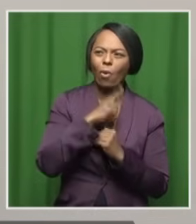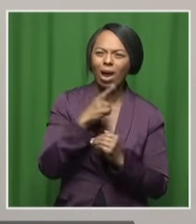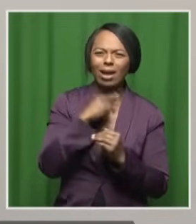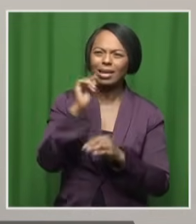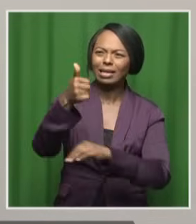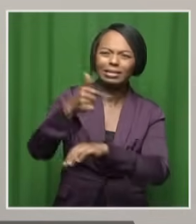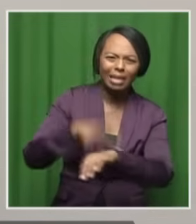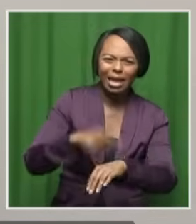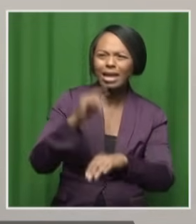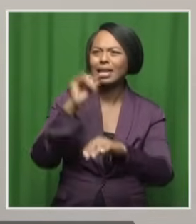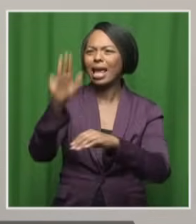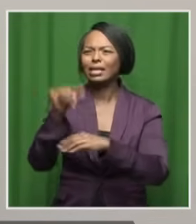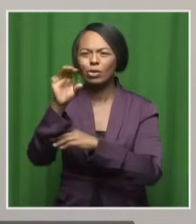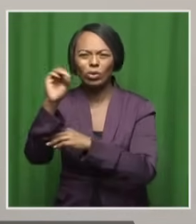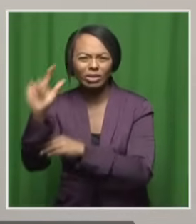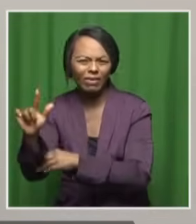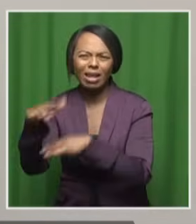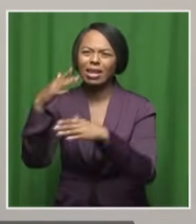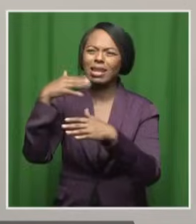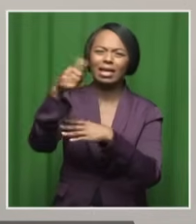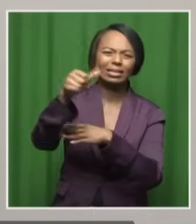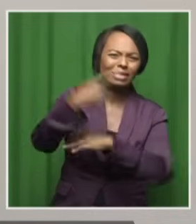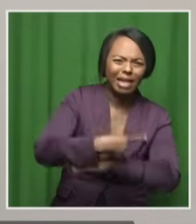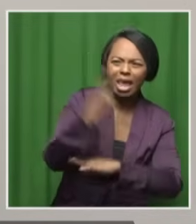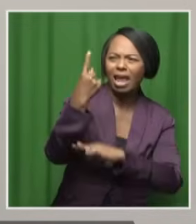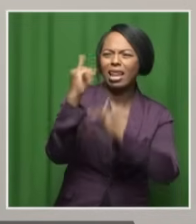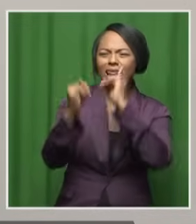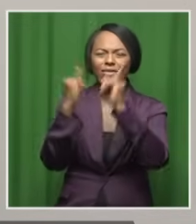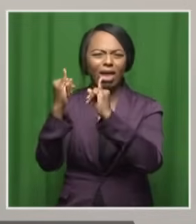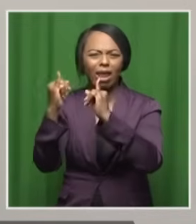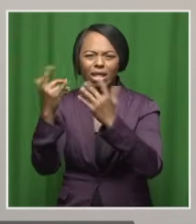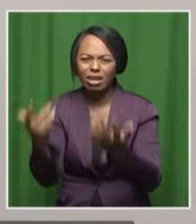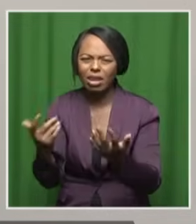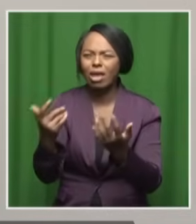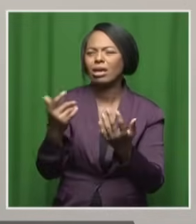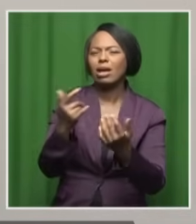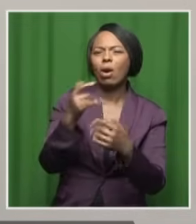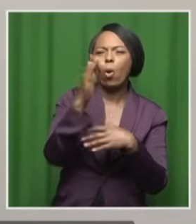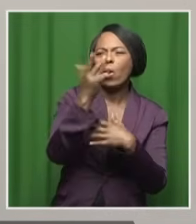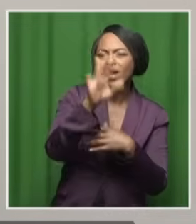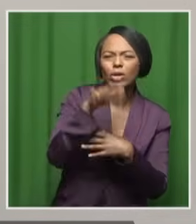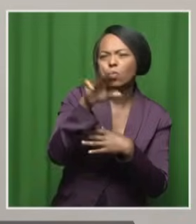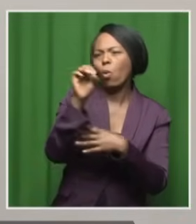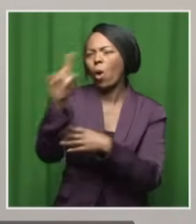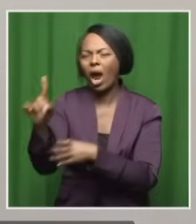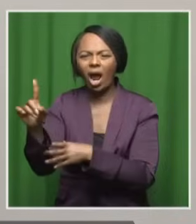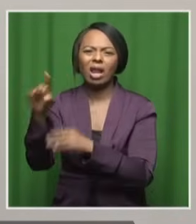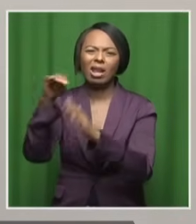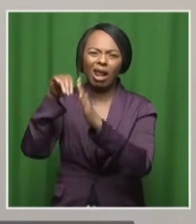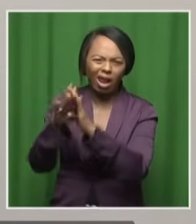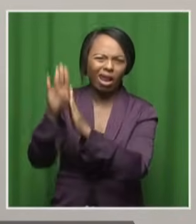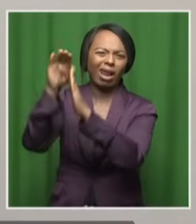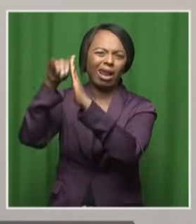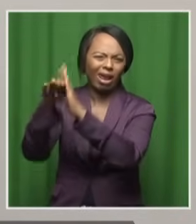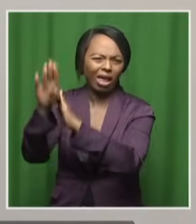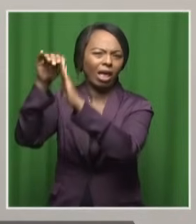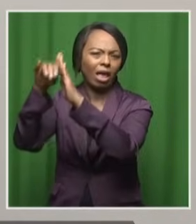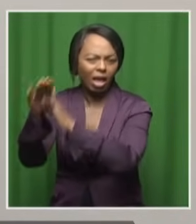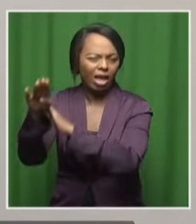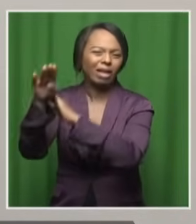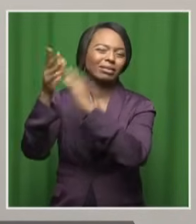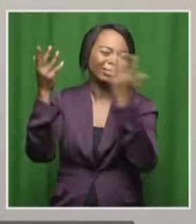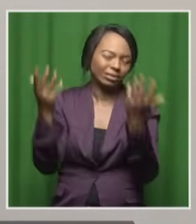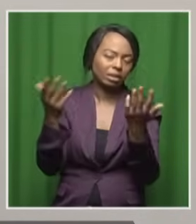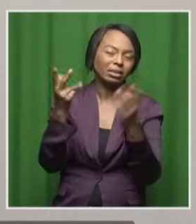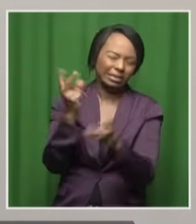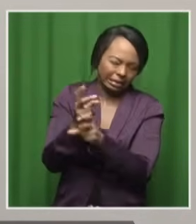the next day it's at 1907, the next day it's at 1920, maybe it comes down to 1901. Very difficult to pick. So you have to look